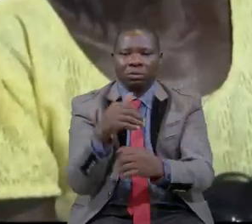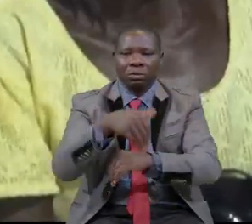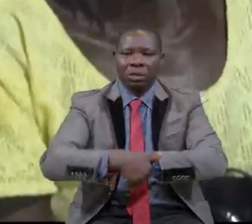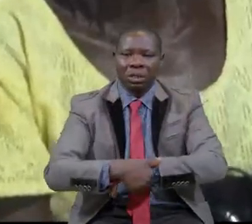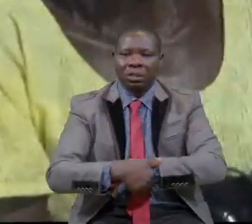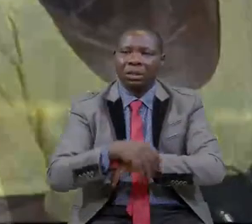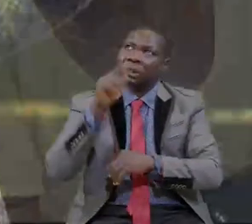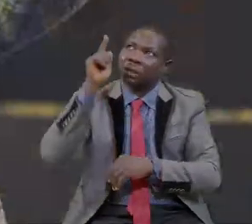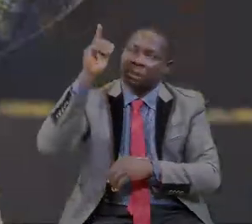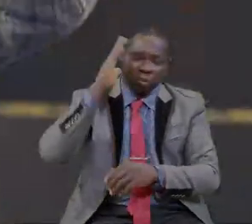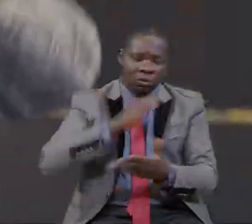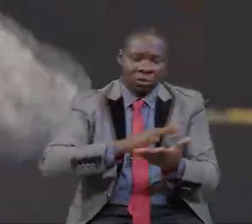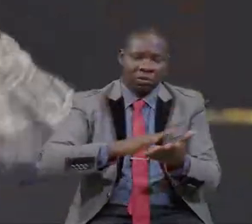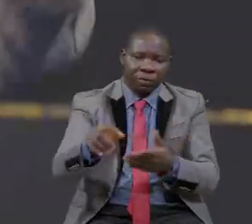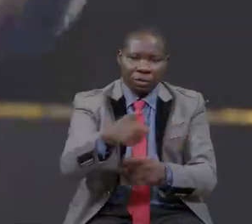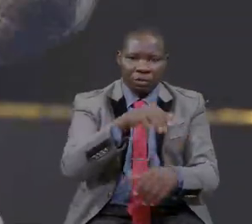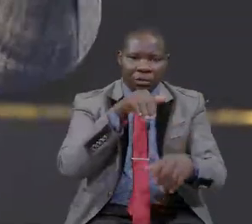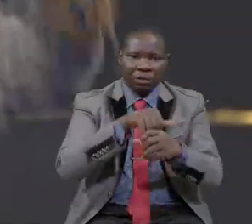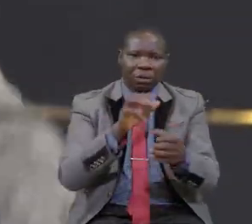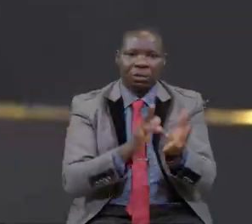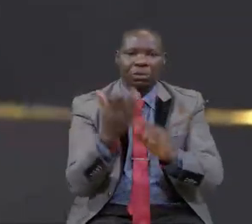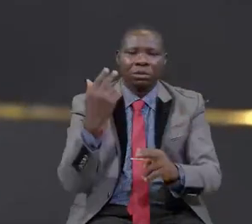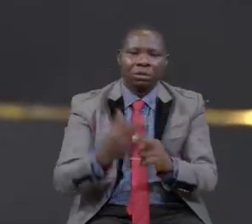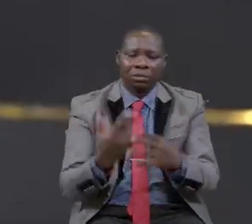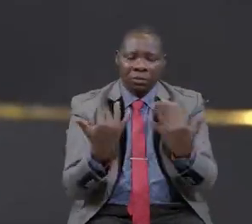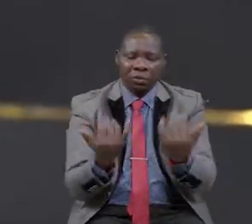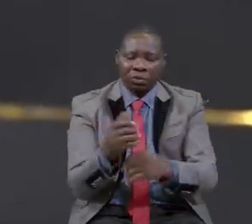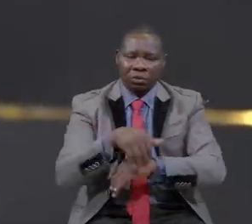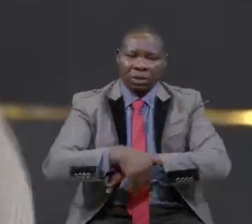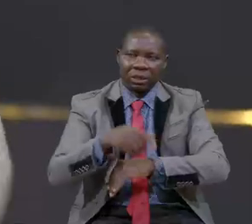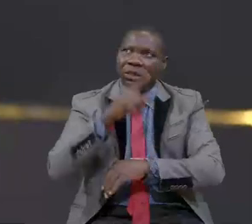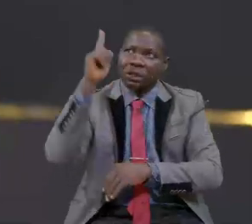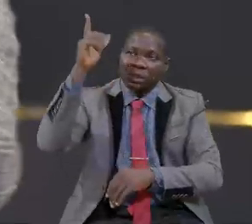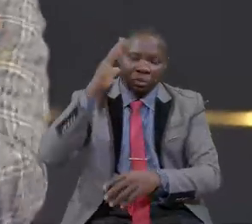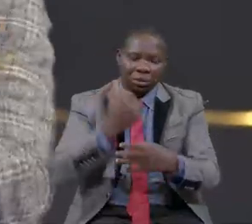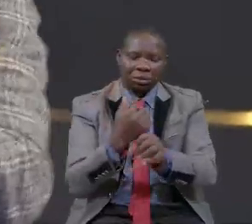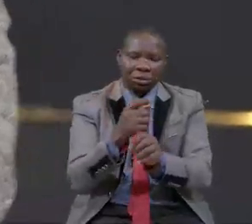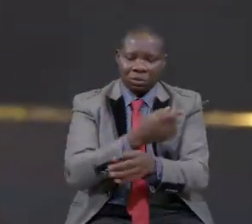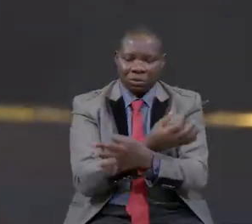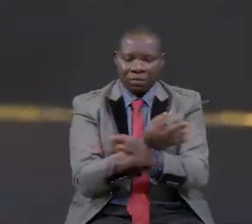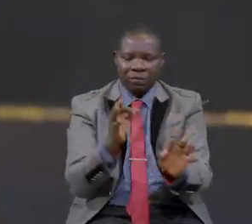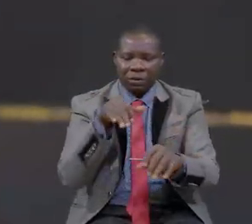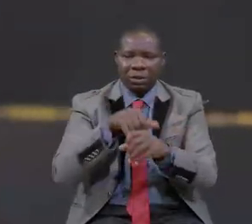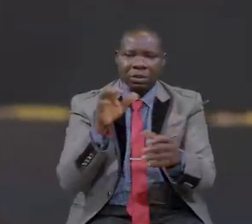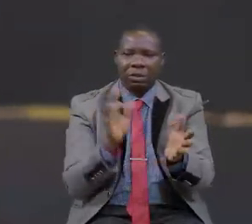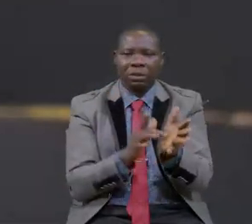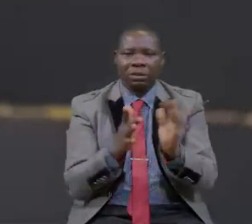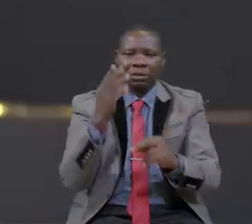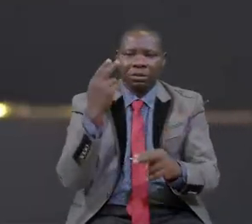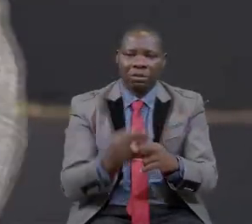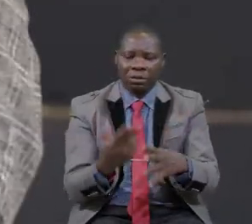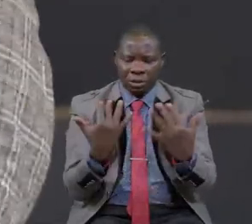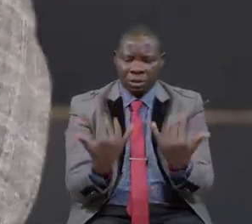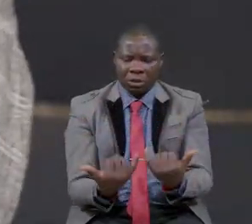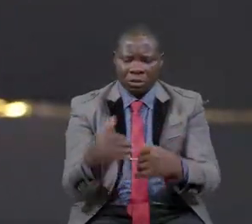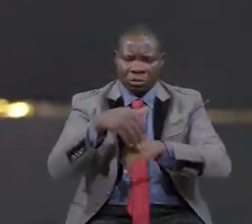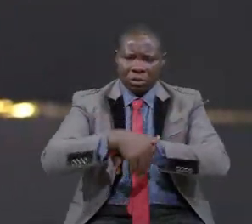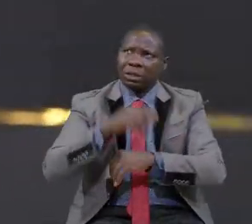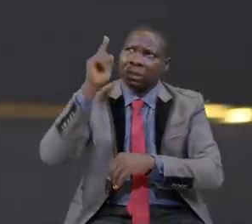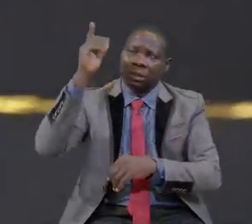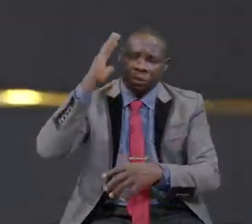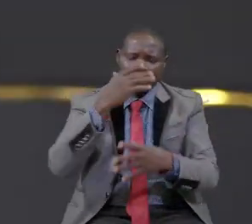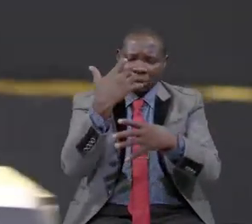you. Tonight, he will set you free. Tonight, he will take all those iniquities away